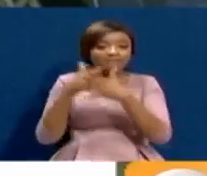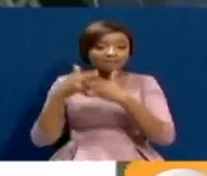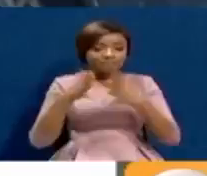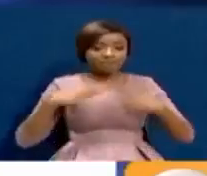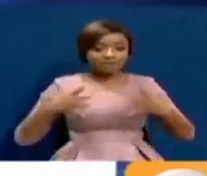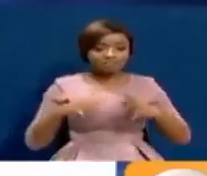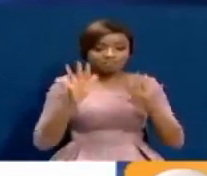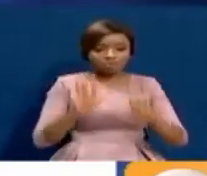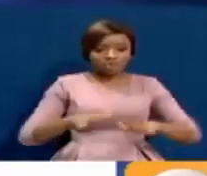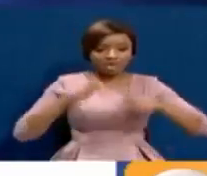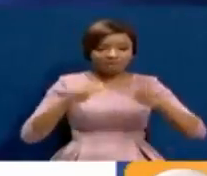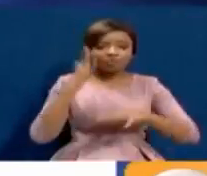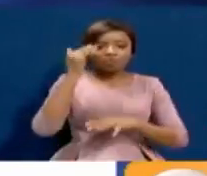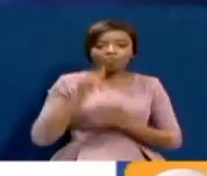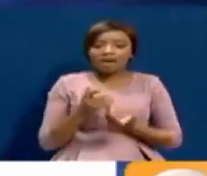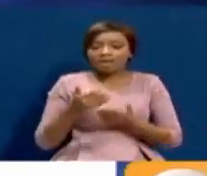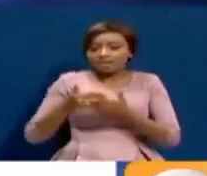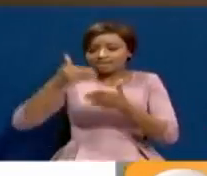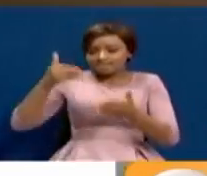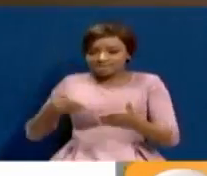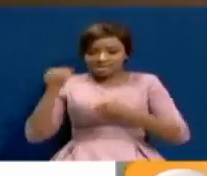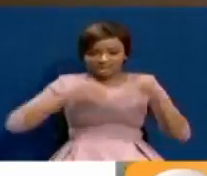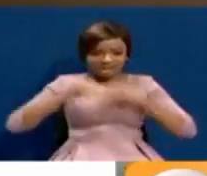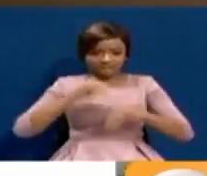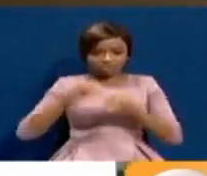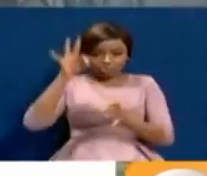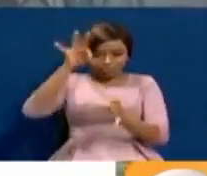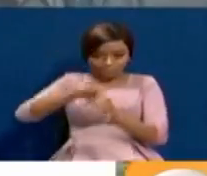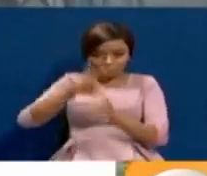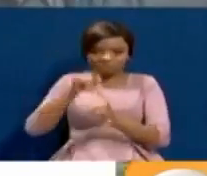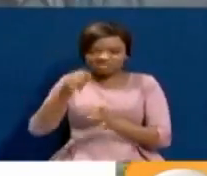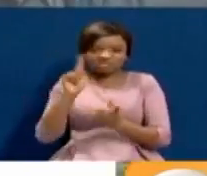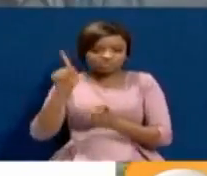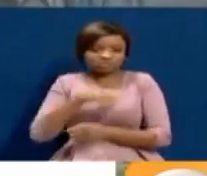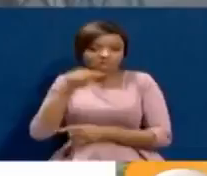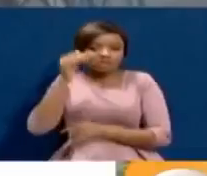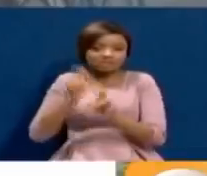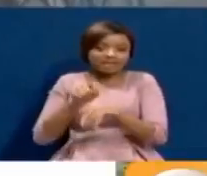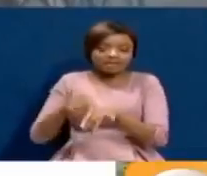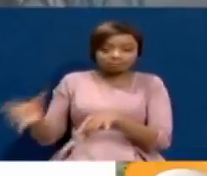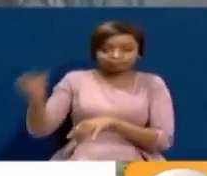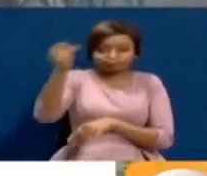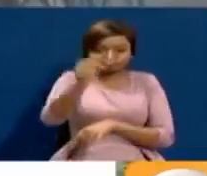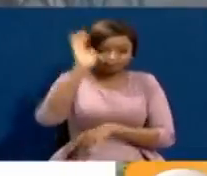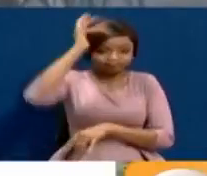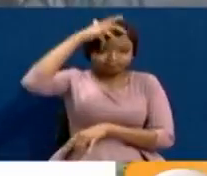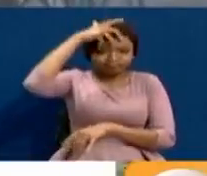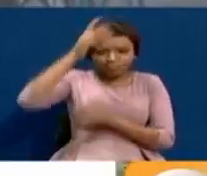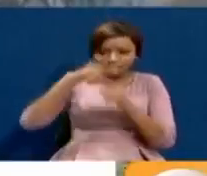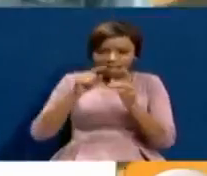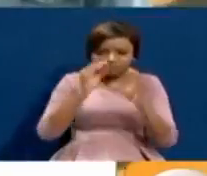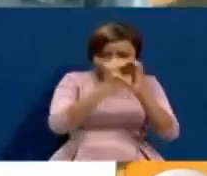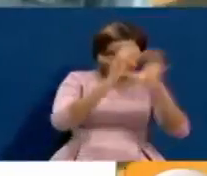are cautious as the pre-election polls were shattered in 2016 when Donald Trump was elected president against all